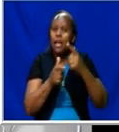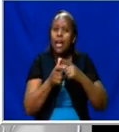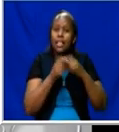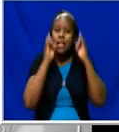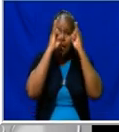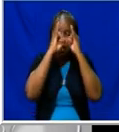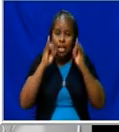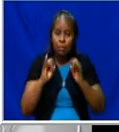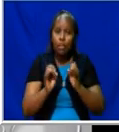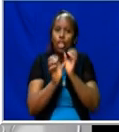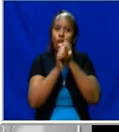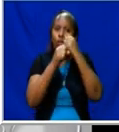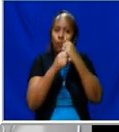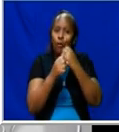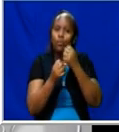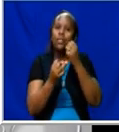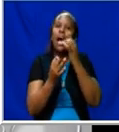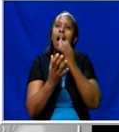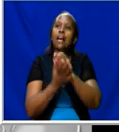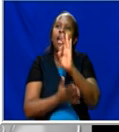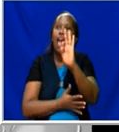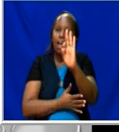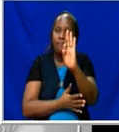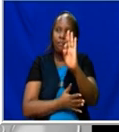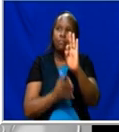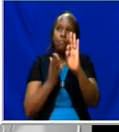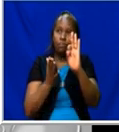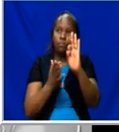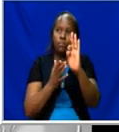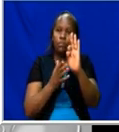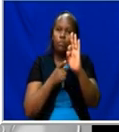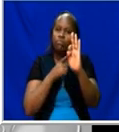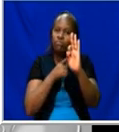image is formed at F, which is